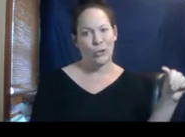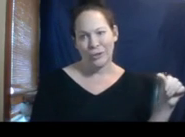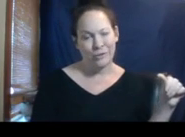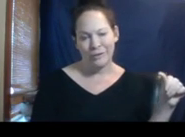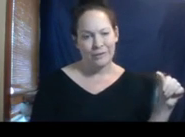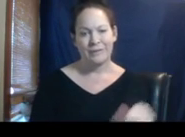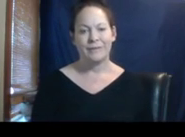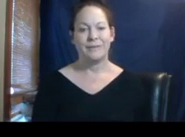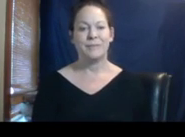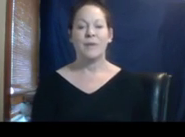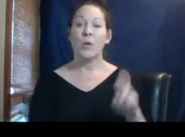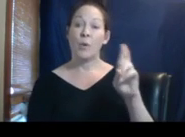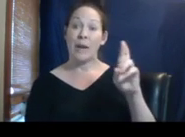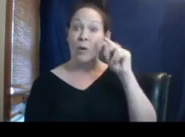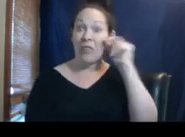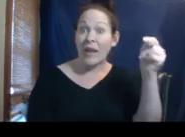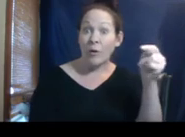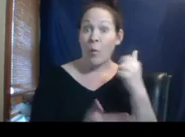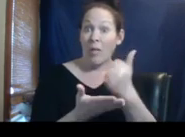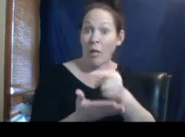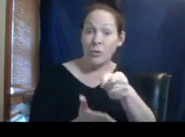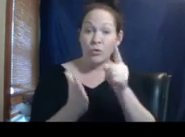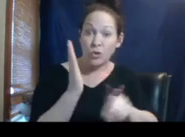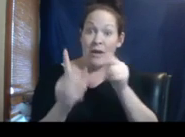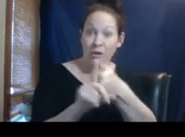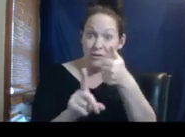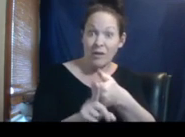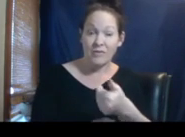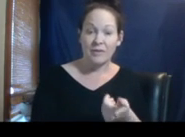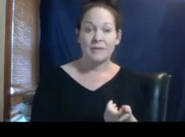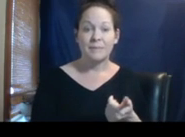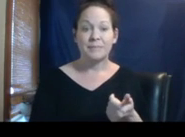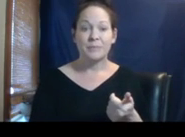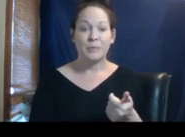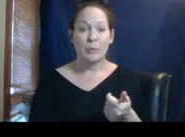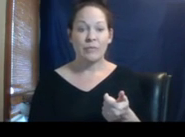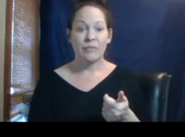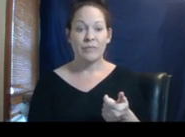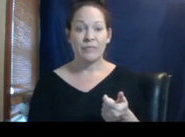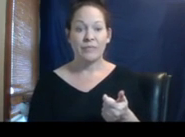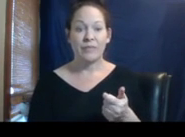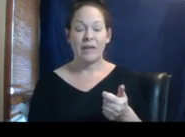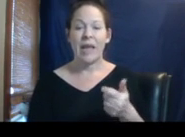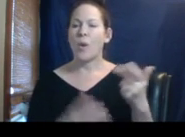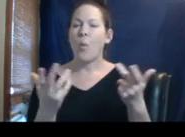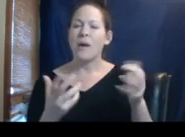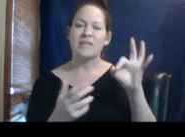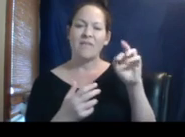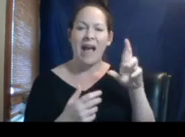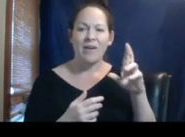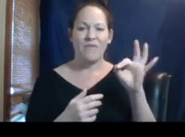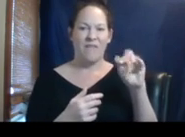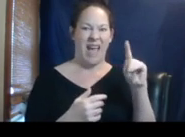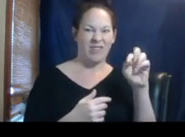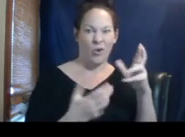The remainder theorem will help us check our long divisions. It's also going to help us find things that are factors.